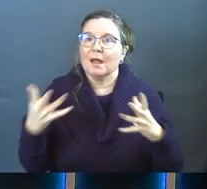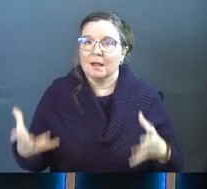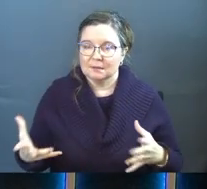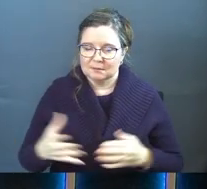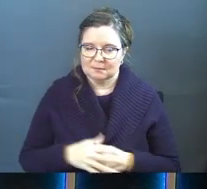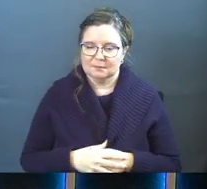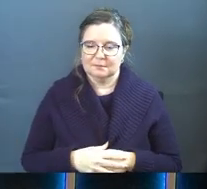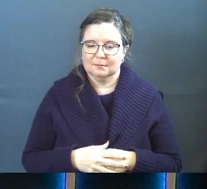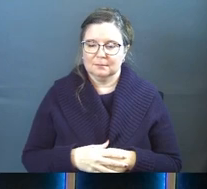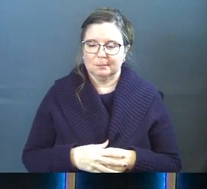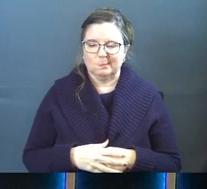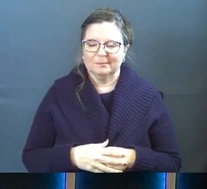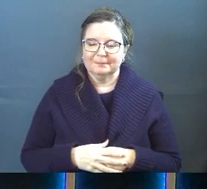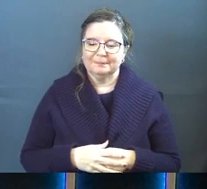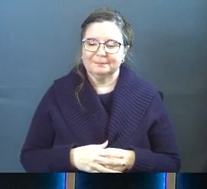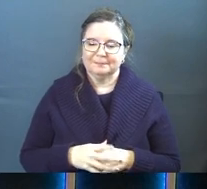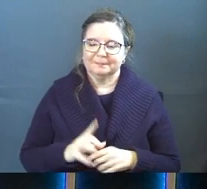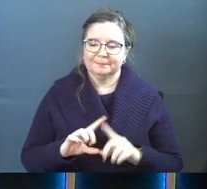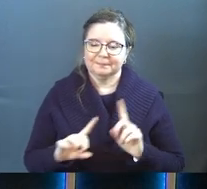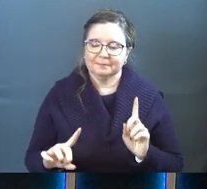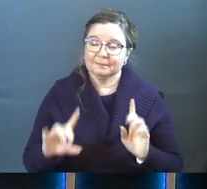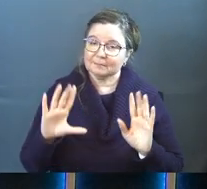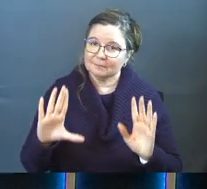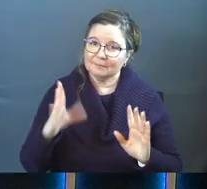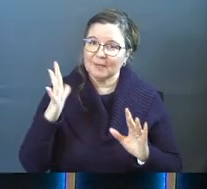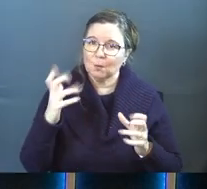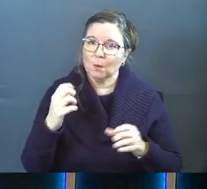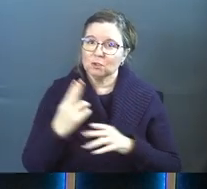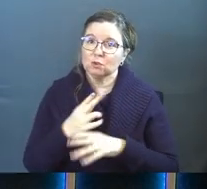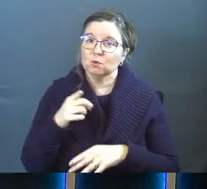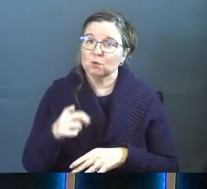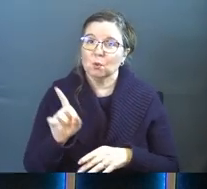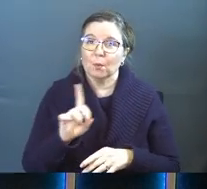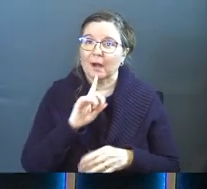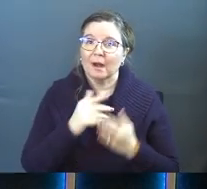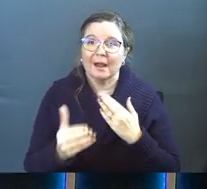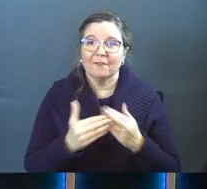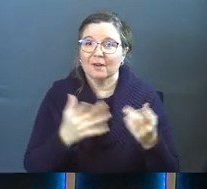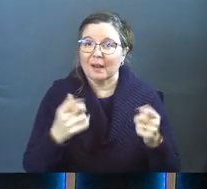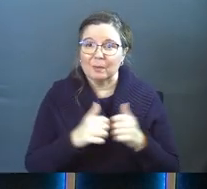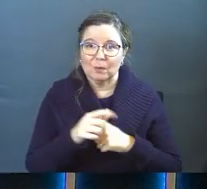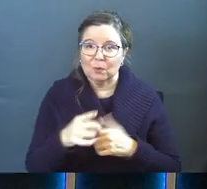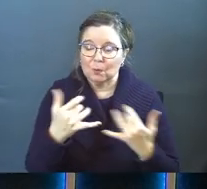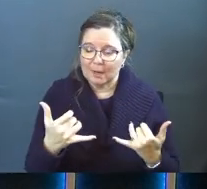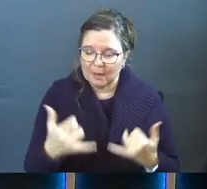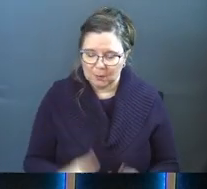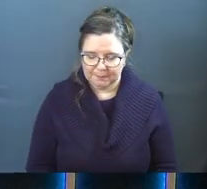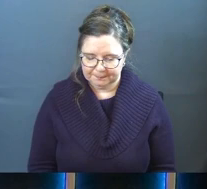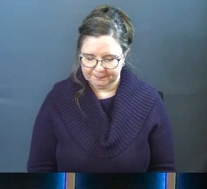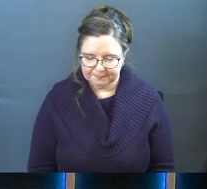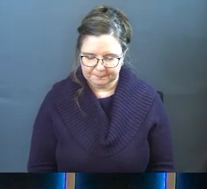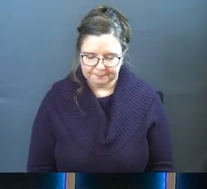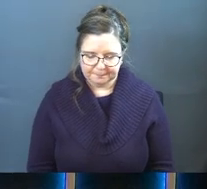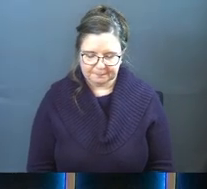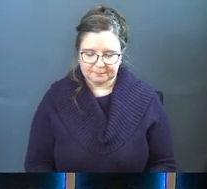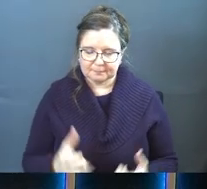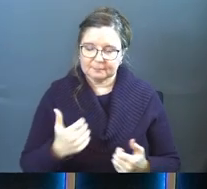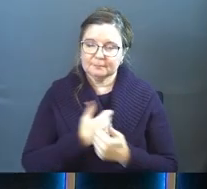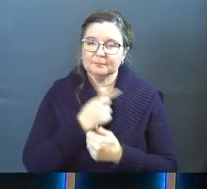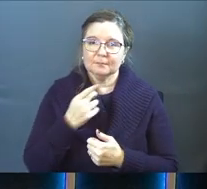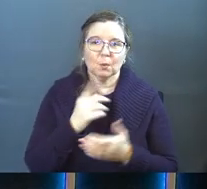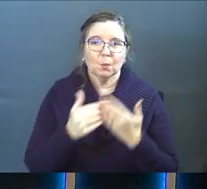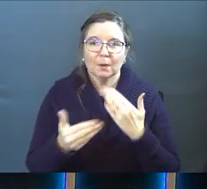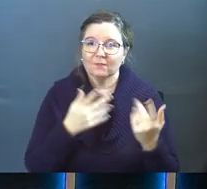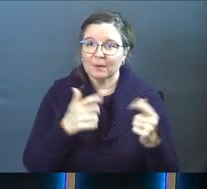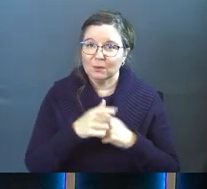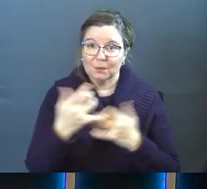lot, but God wants to use you right where you're at right now. And he wants to love you right where